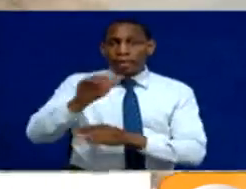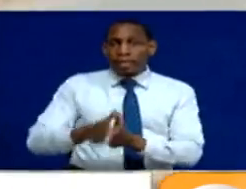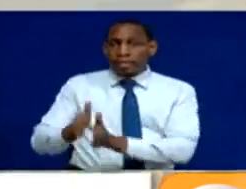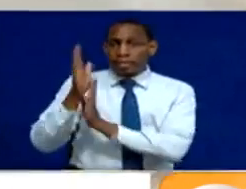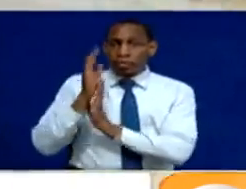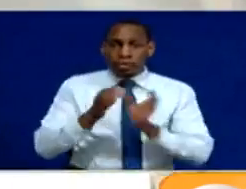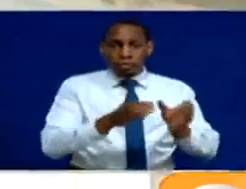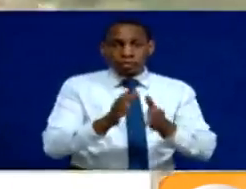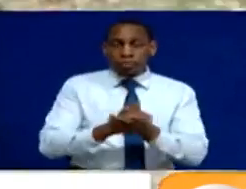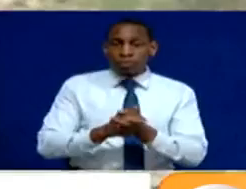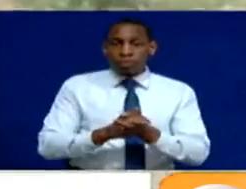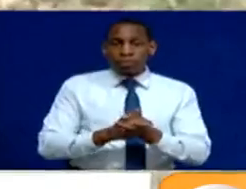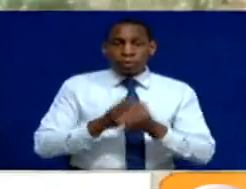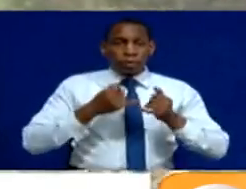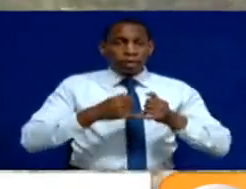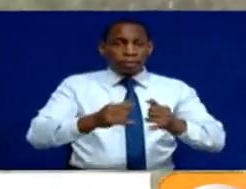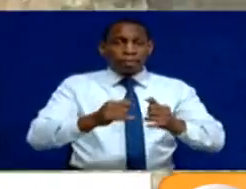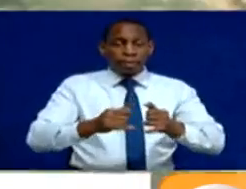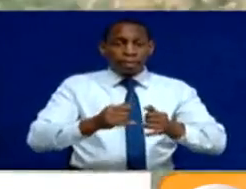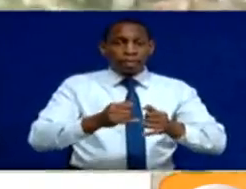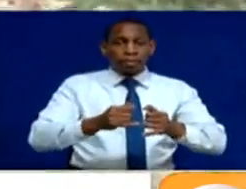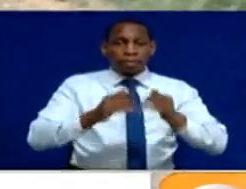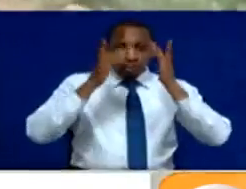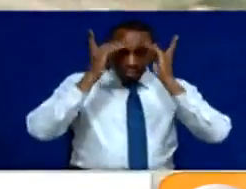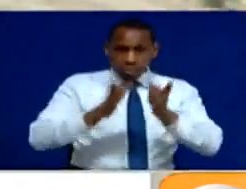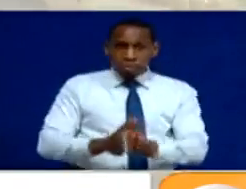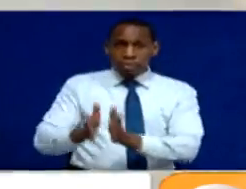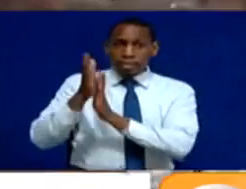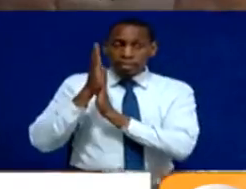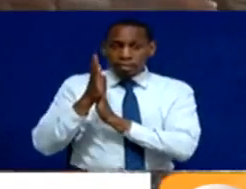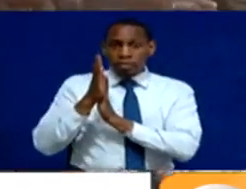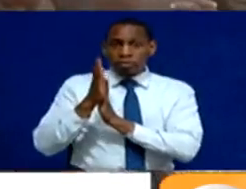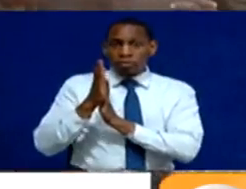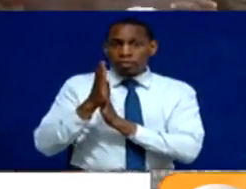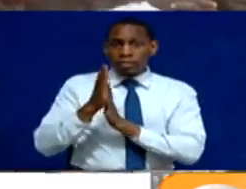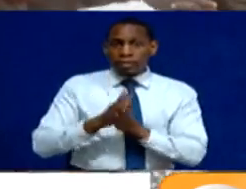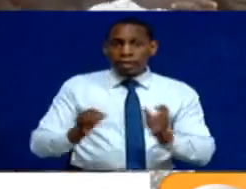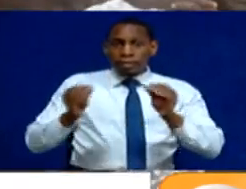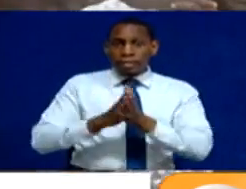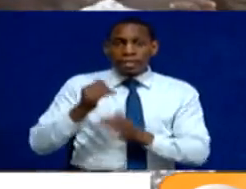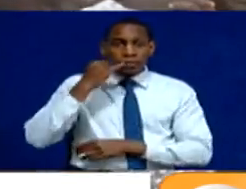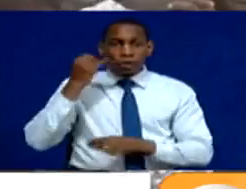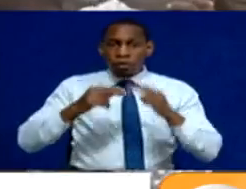security forces to actualize the resolutions of a security meeting held at an Akuru hotel geared